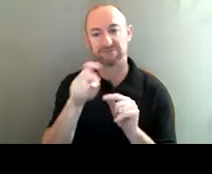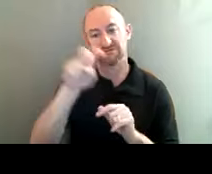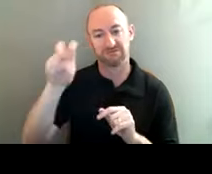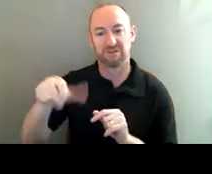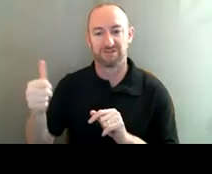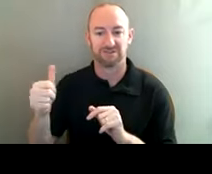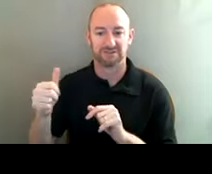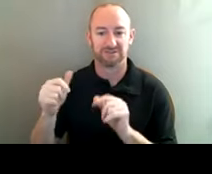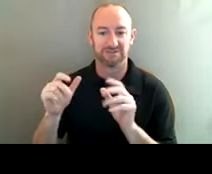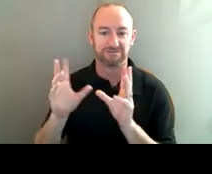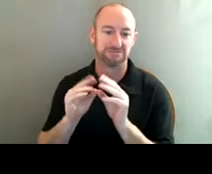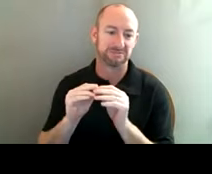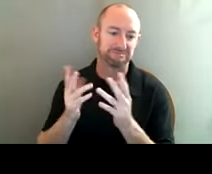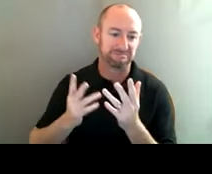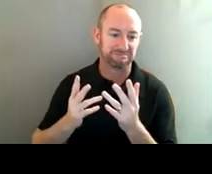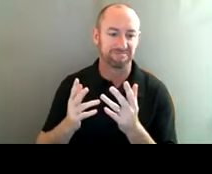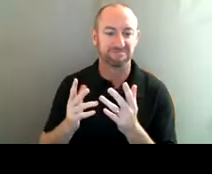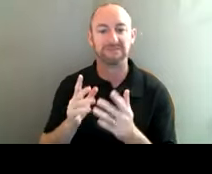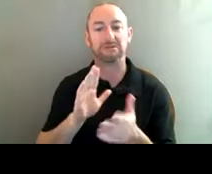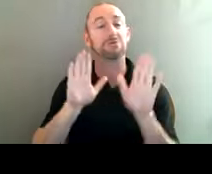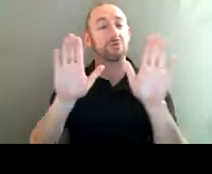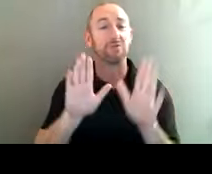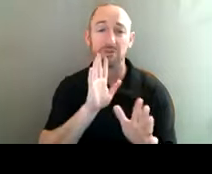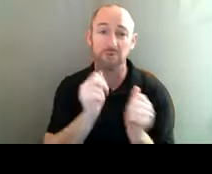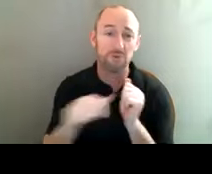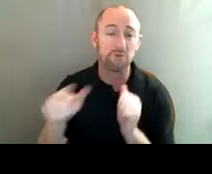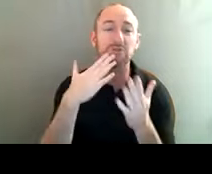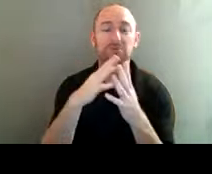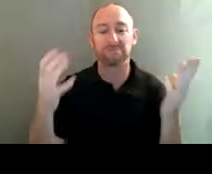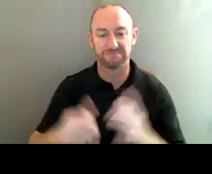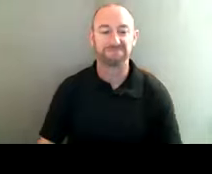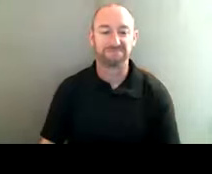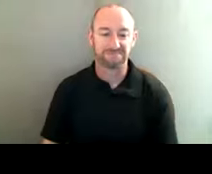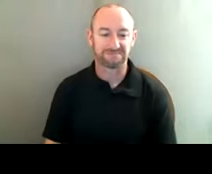for another commitment. But it's been great talking to you all. Thank you so much.